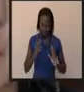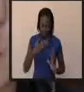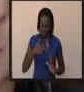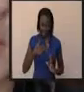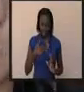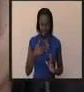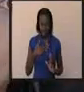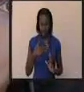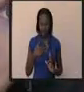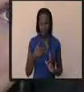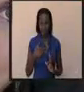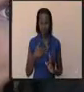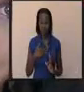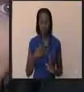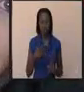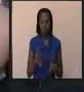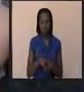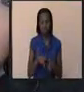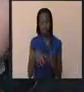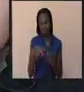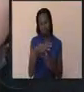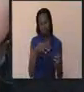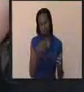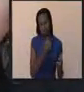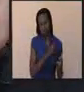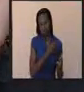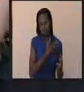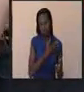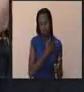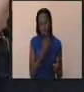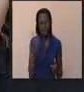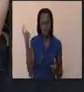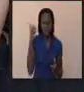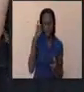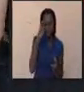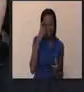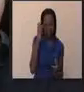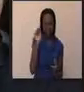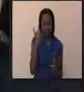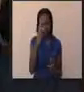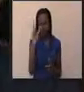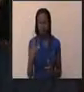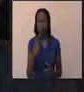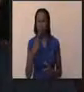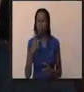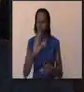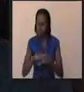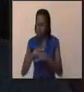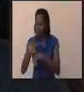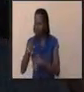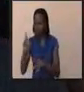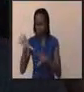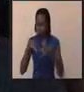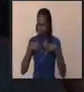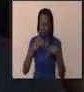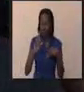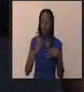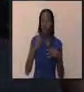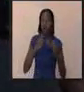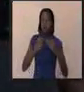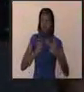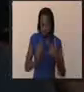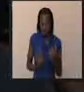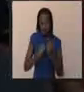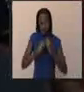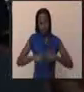they say, is also more like my mother's. You know, I believe we shouldn't be what other people say we are, but we should decide what we want to